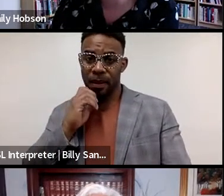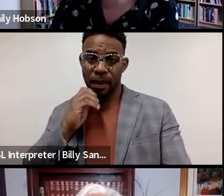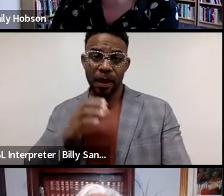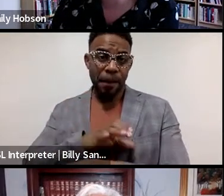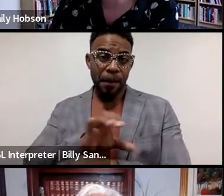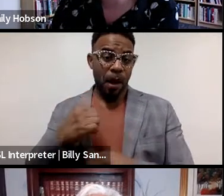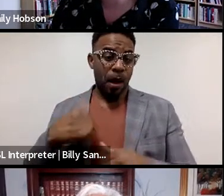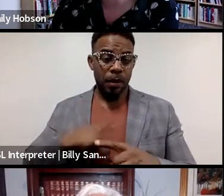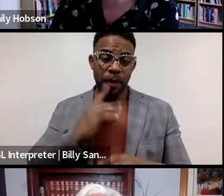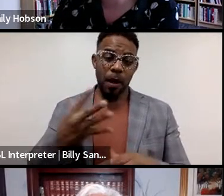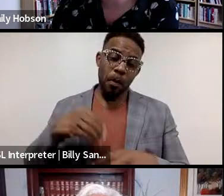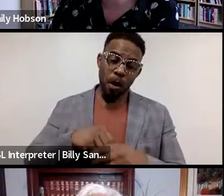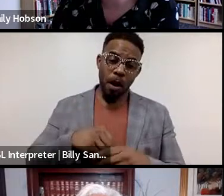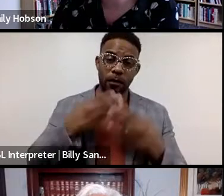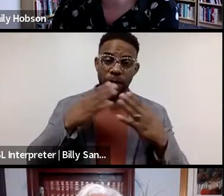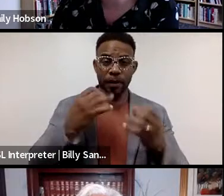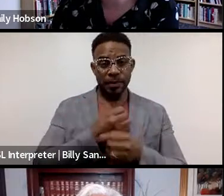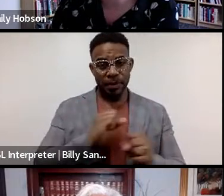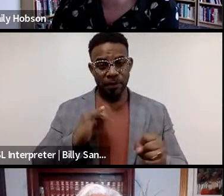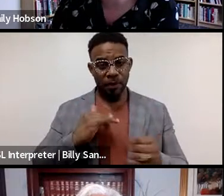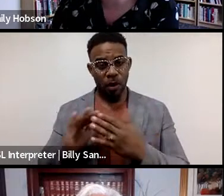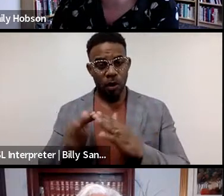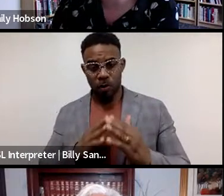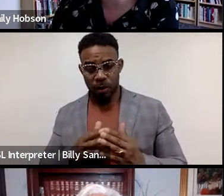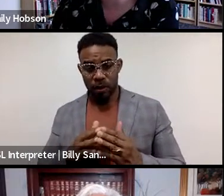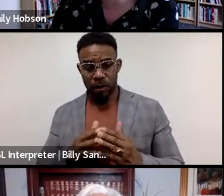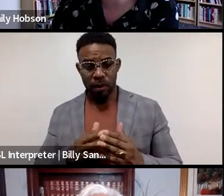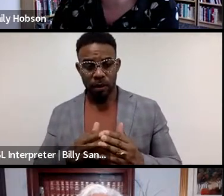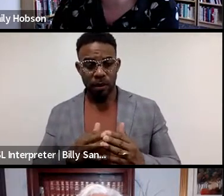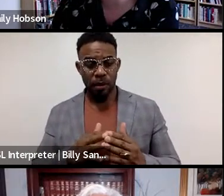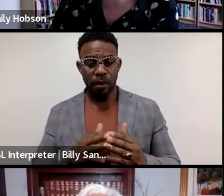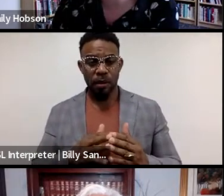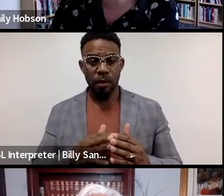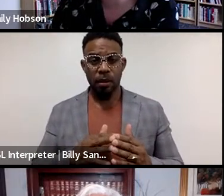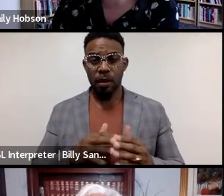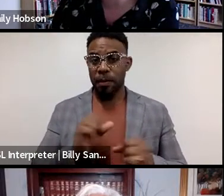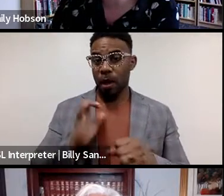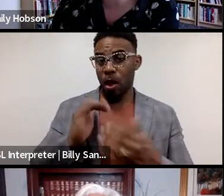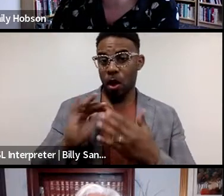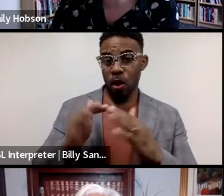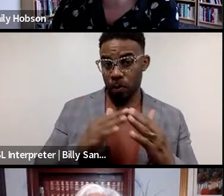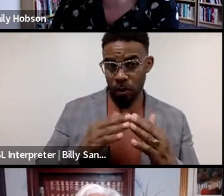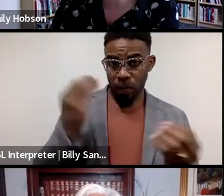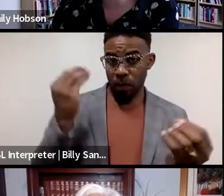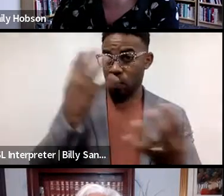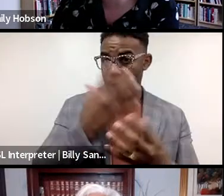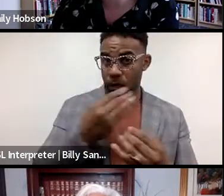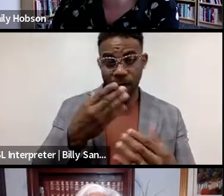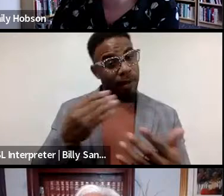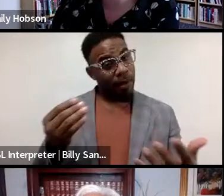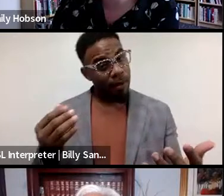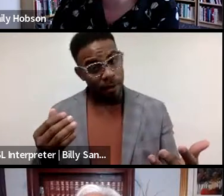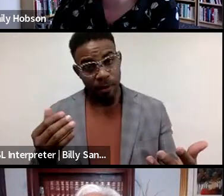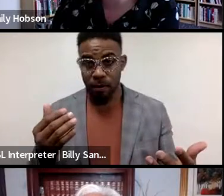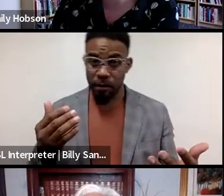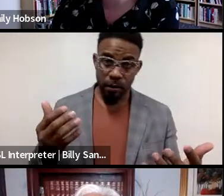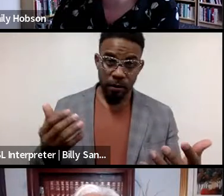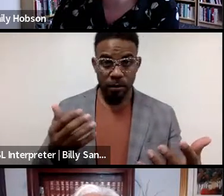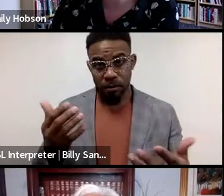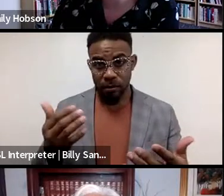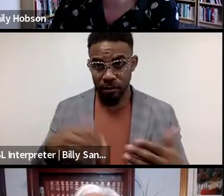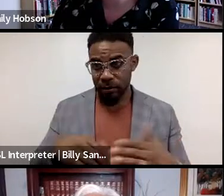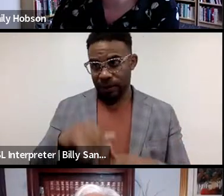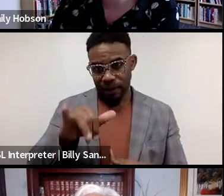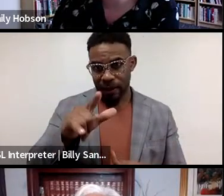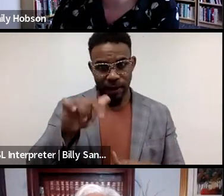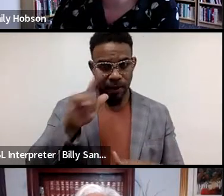empower us to be a part of public safety in our communities, make our communities beautiful, and that's that.